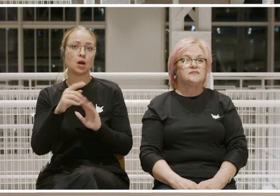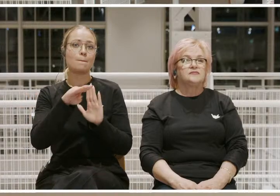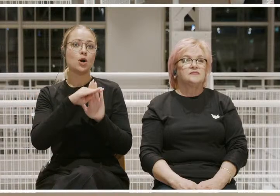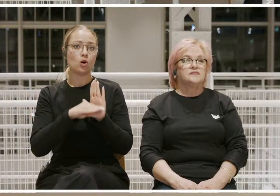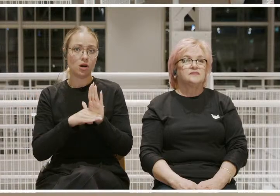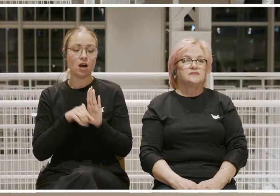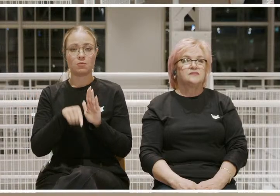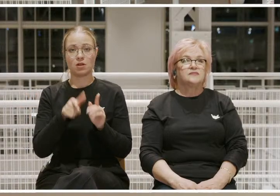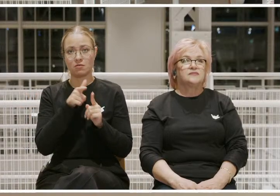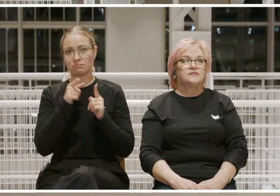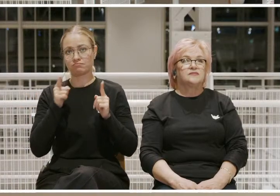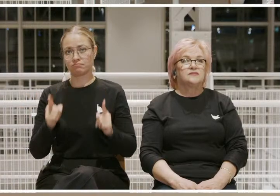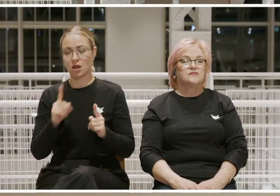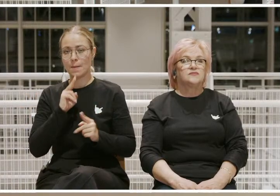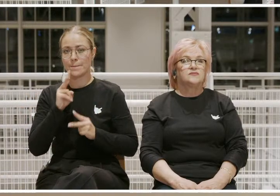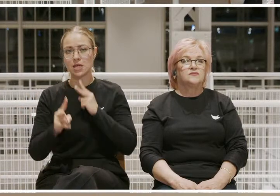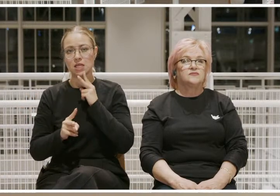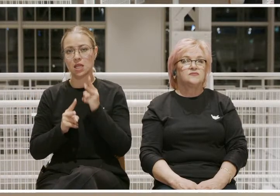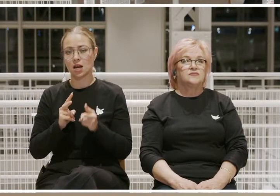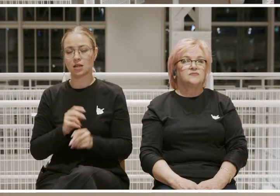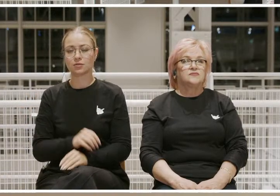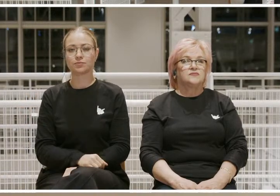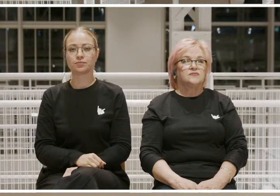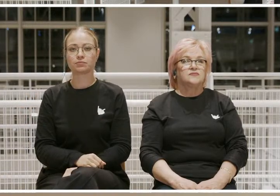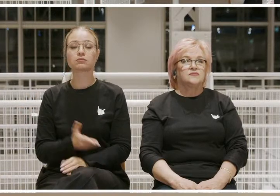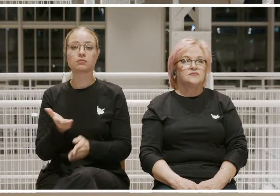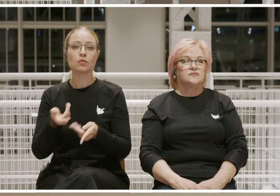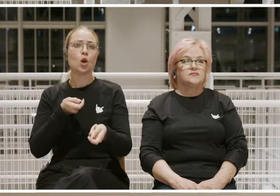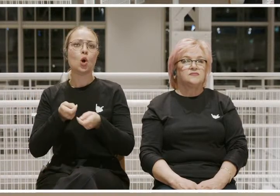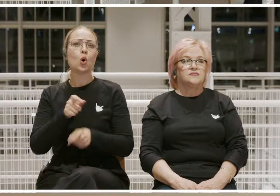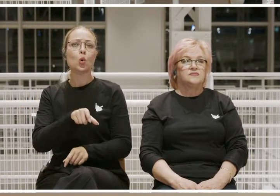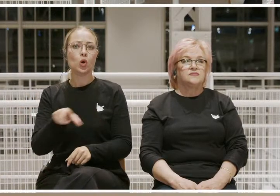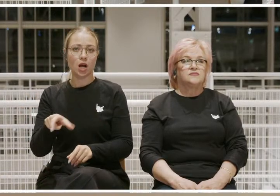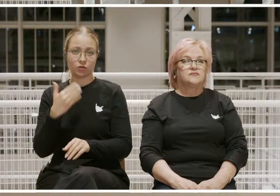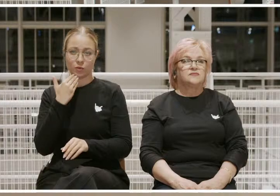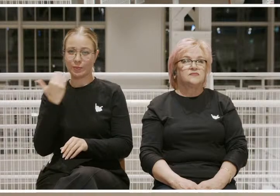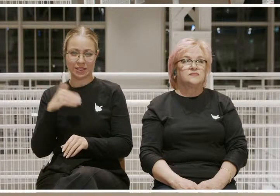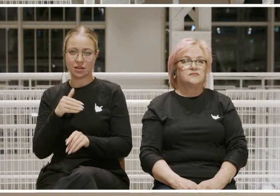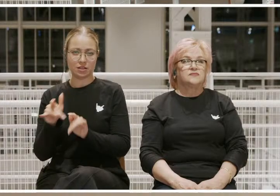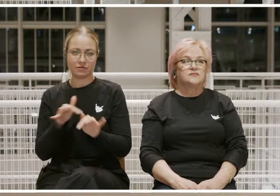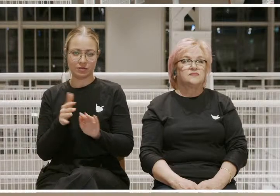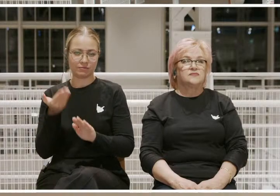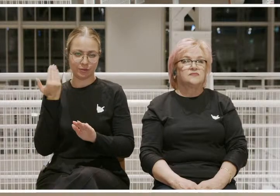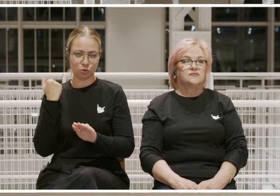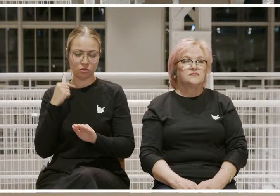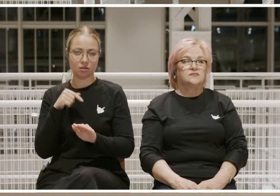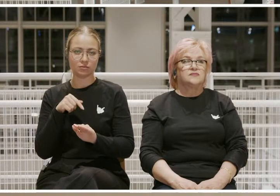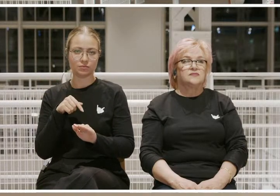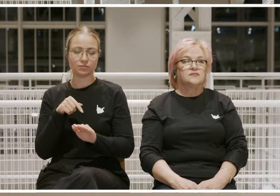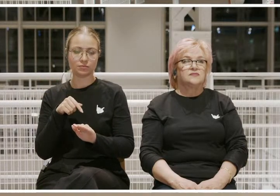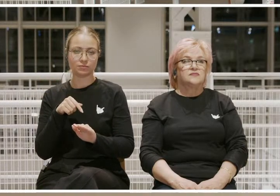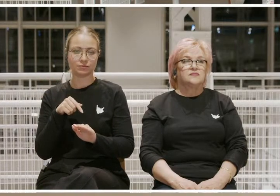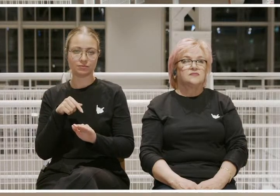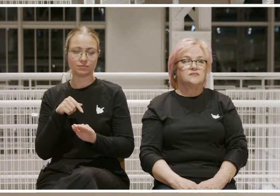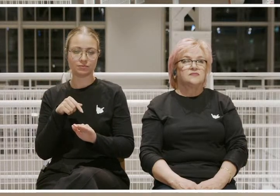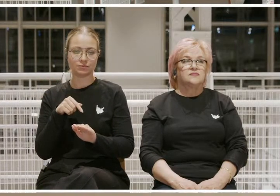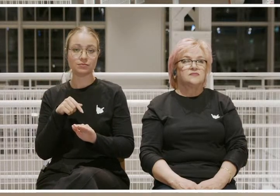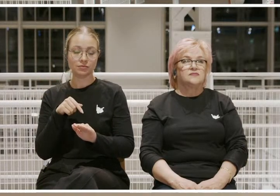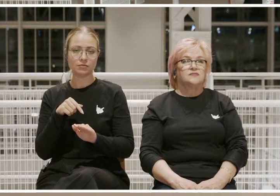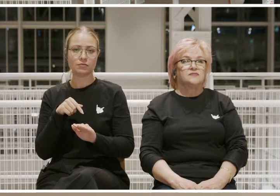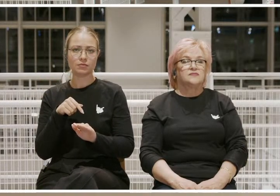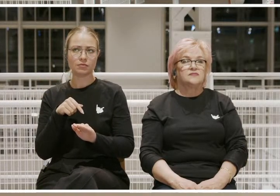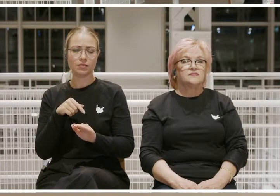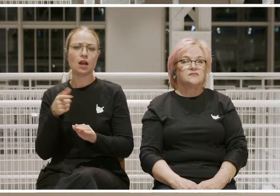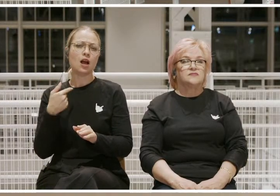And so the curators of the last edition, so I have been working for the biennial for 10 years